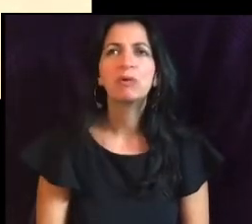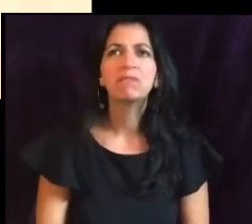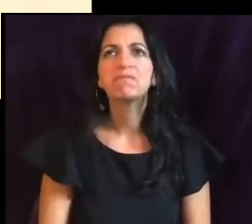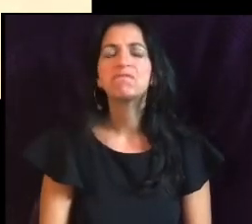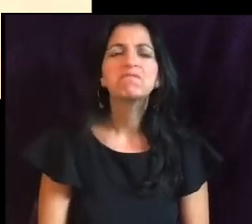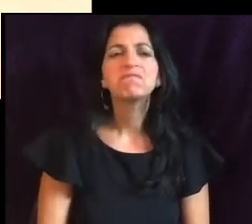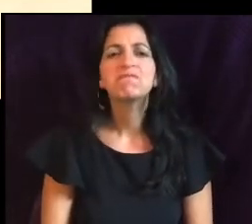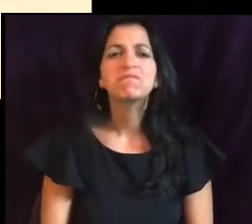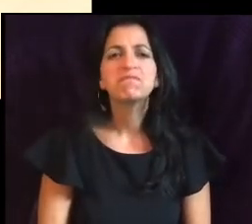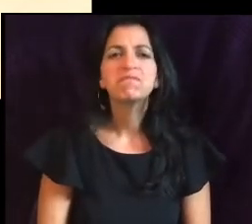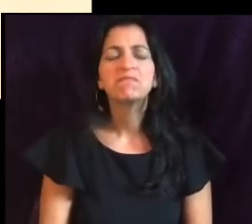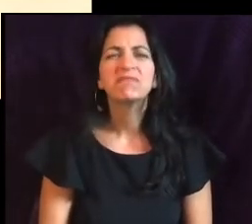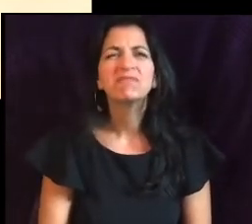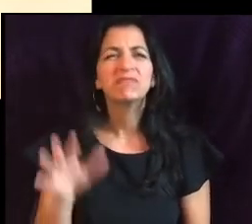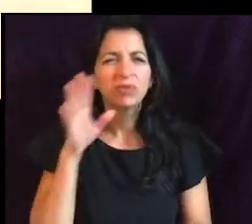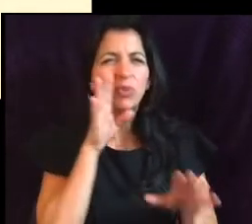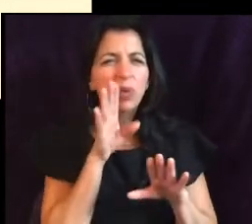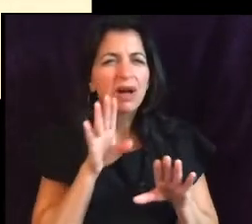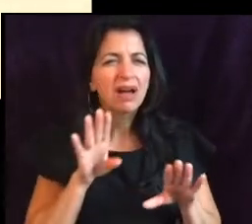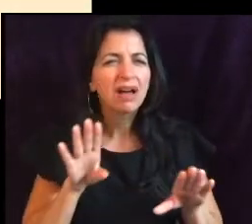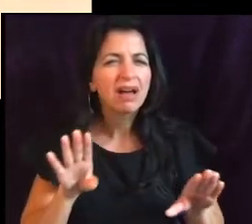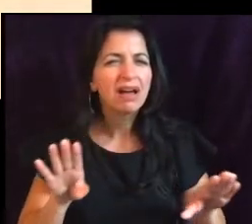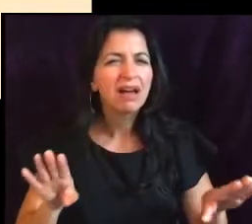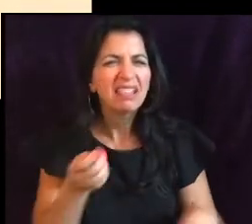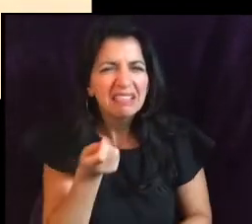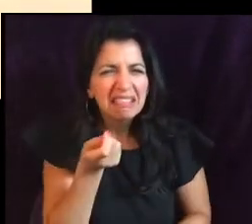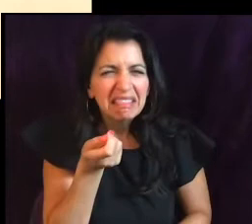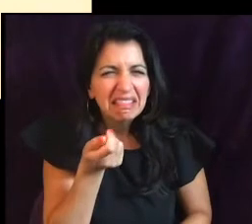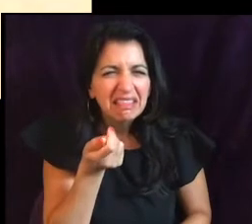It's not making much of a sound. You can hear a shh sound,